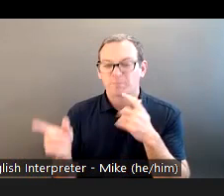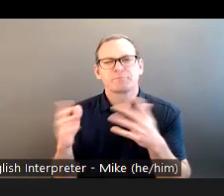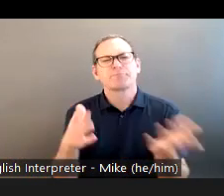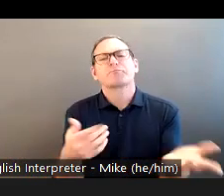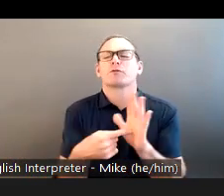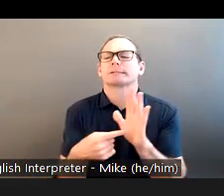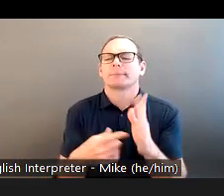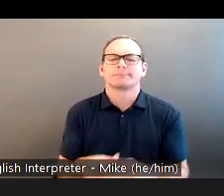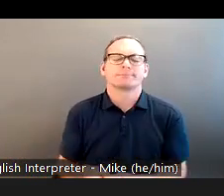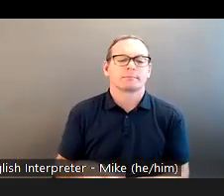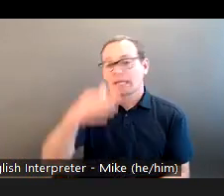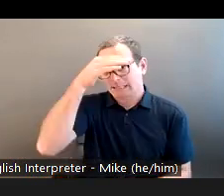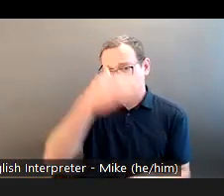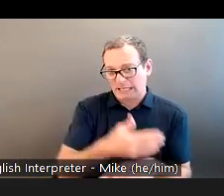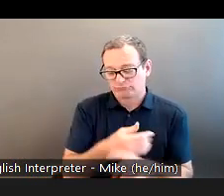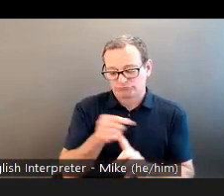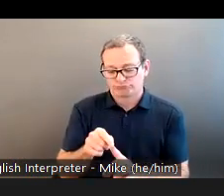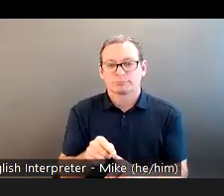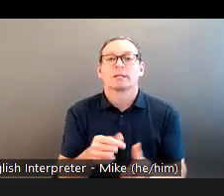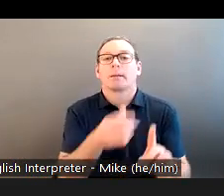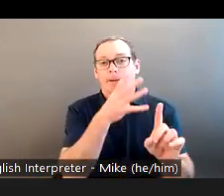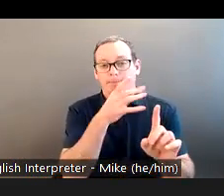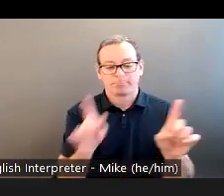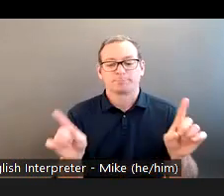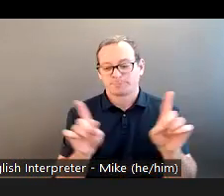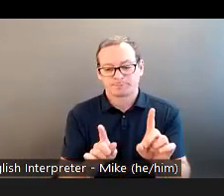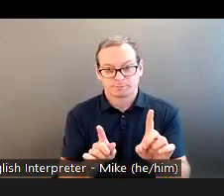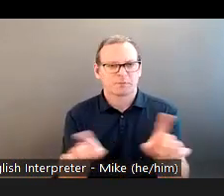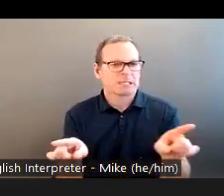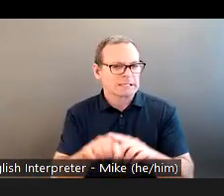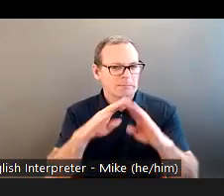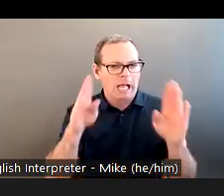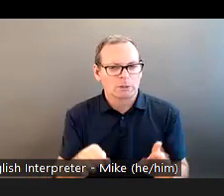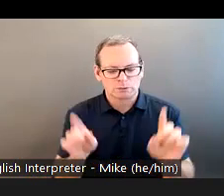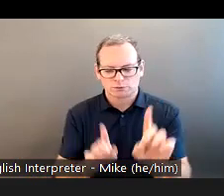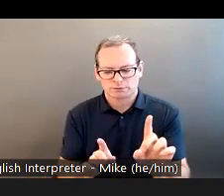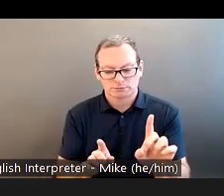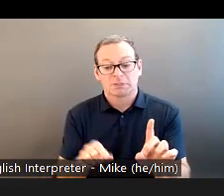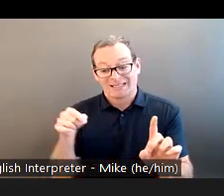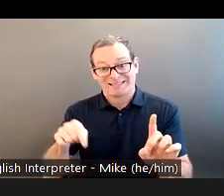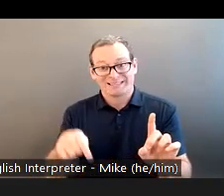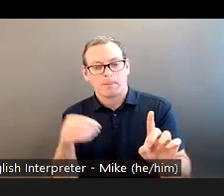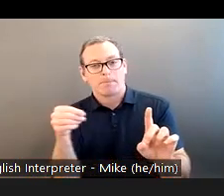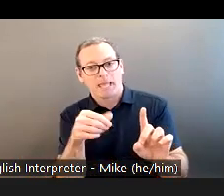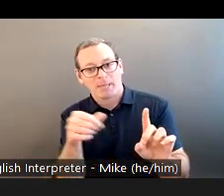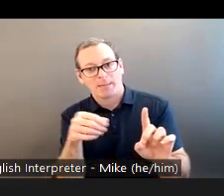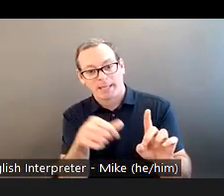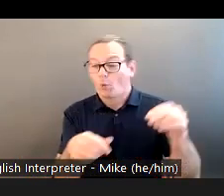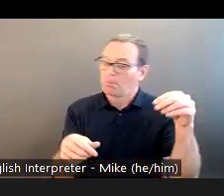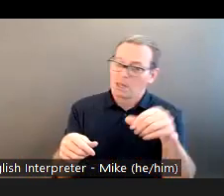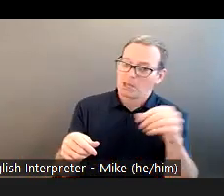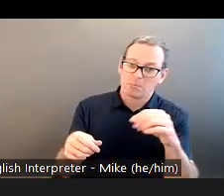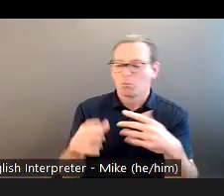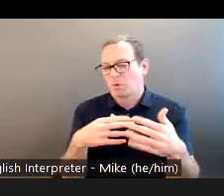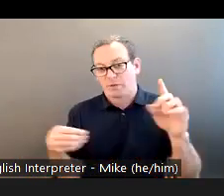He wants her to be his attorney. So she is not barred from that role just because he is paying her some compensation. So this does